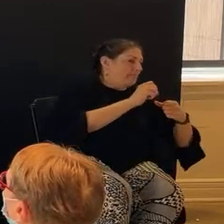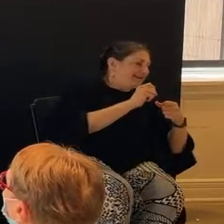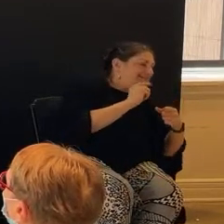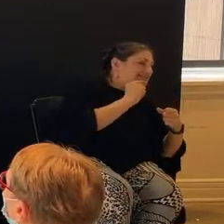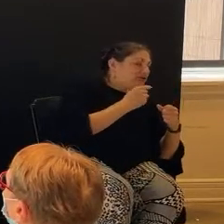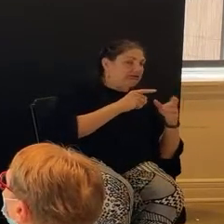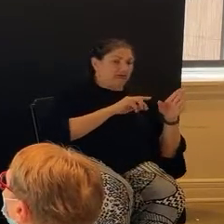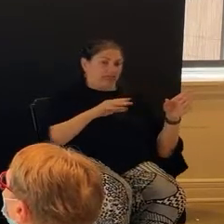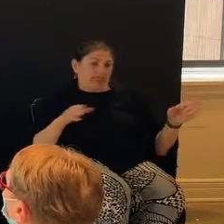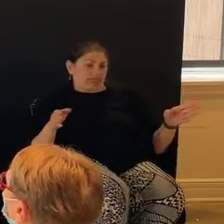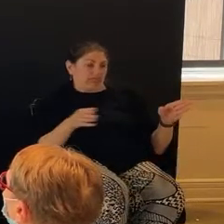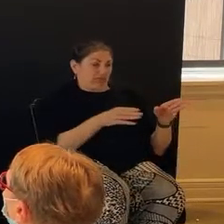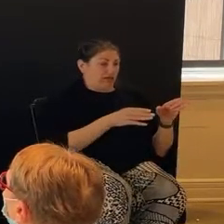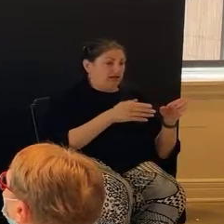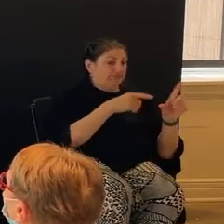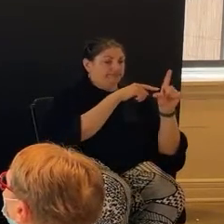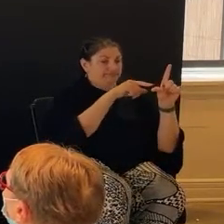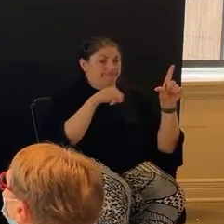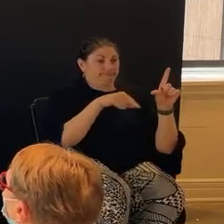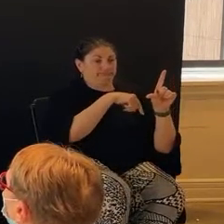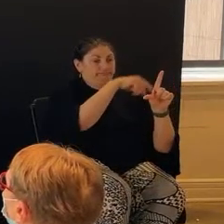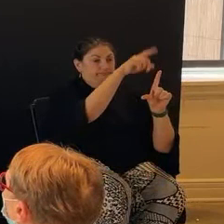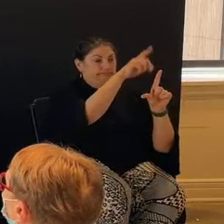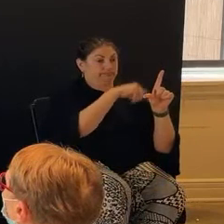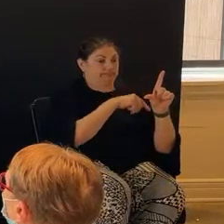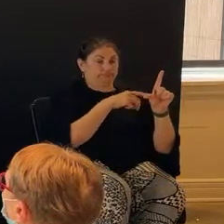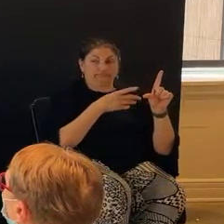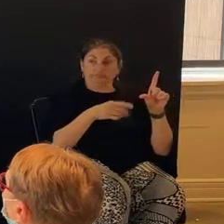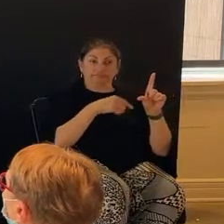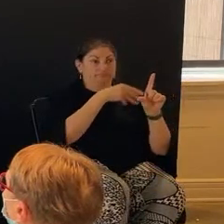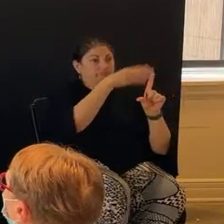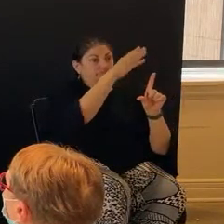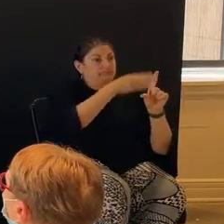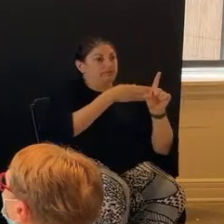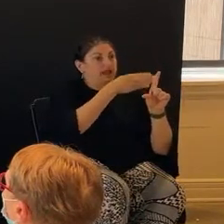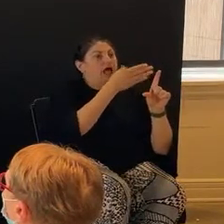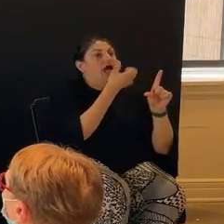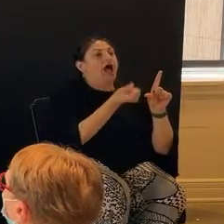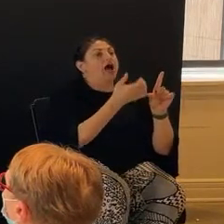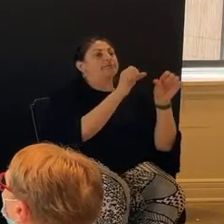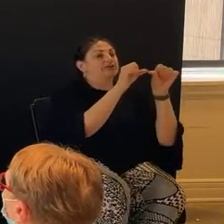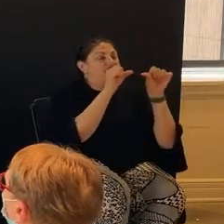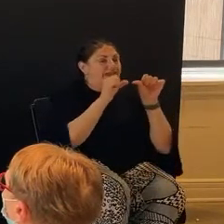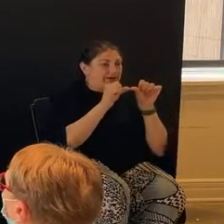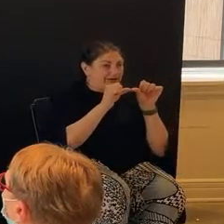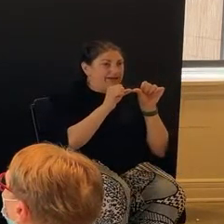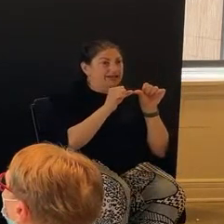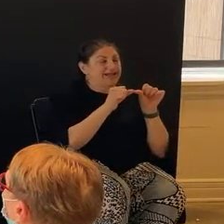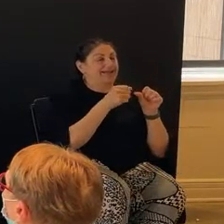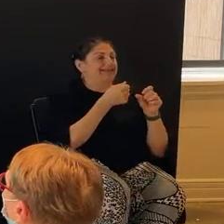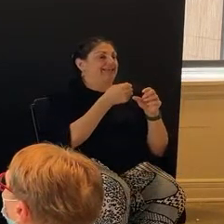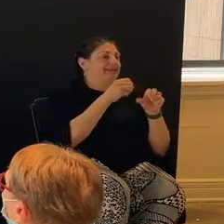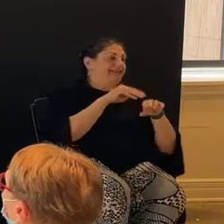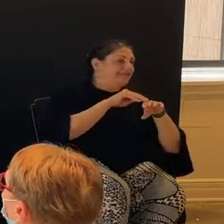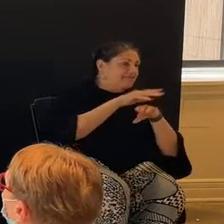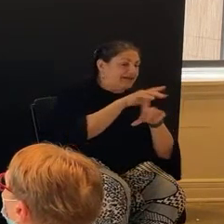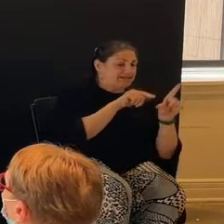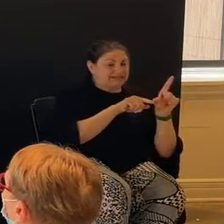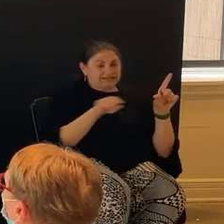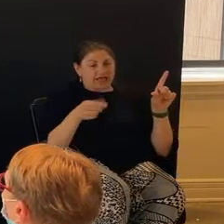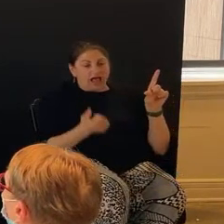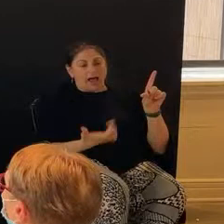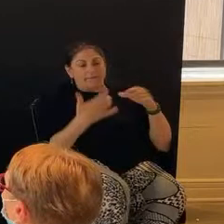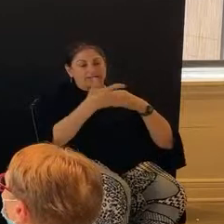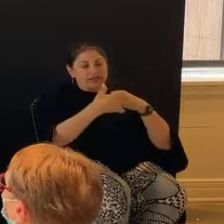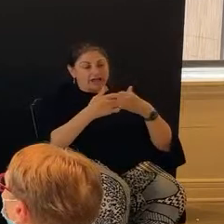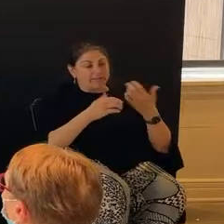on the y-axis, if you will, is the area affected, and on the bottom is the time after the disturbance begins. And so you can see that Mount